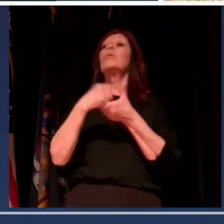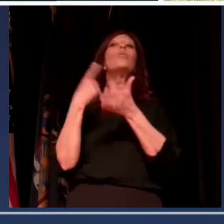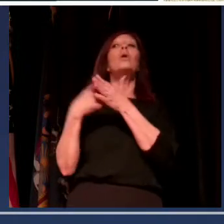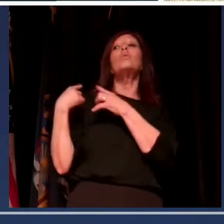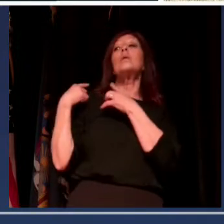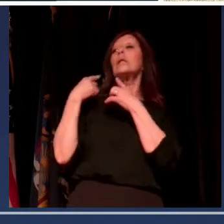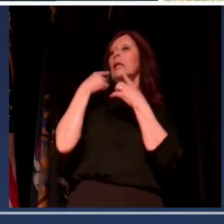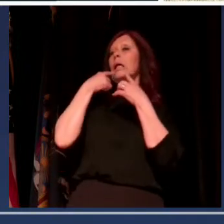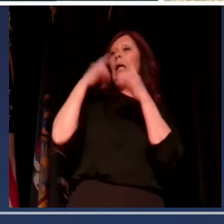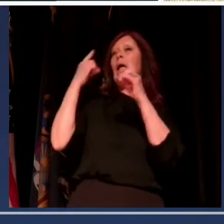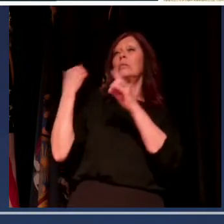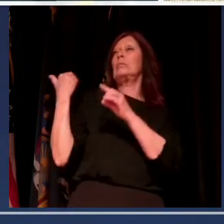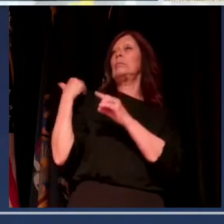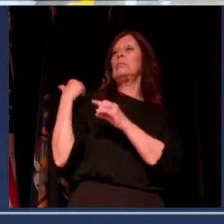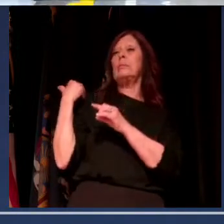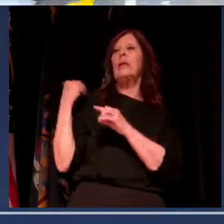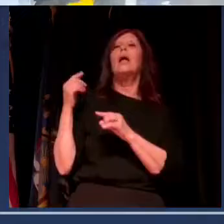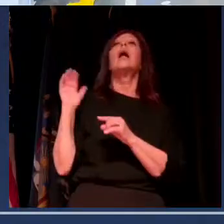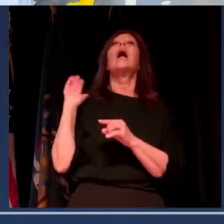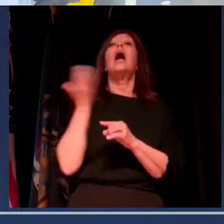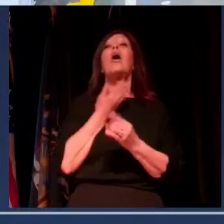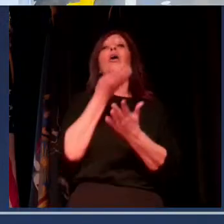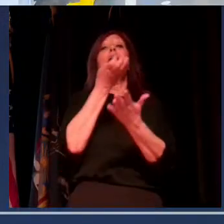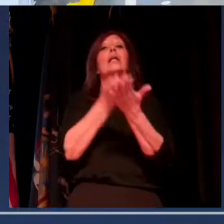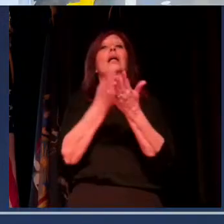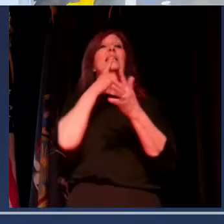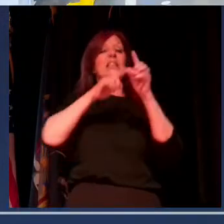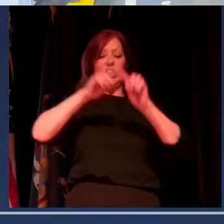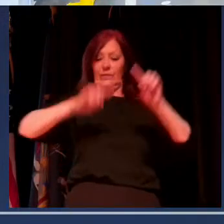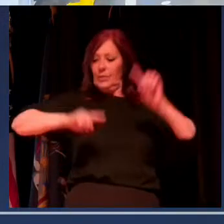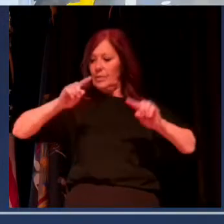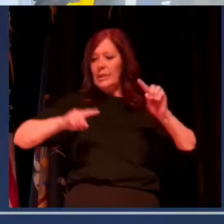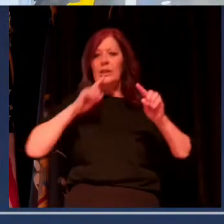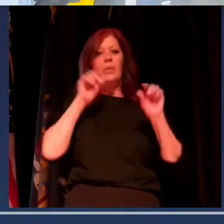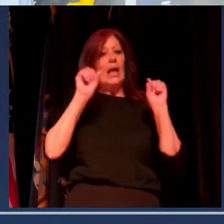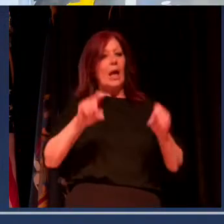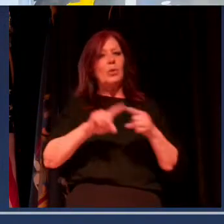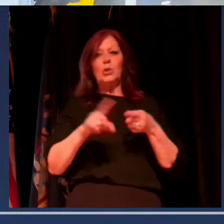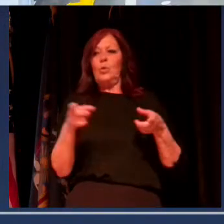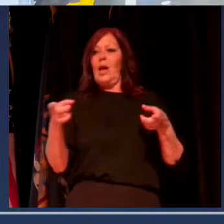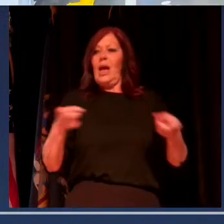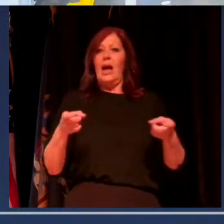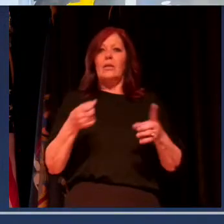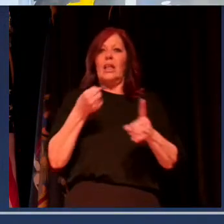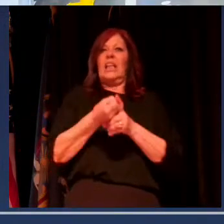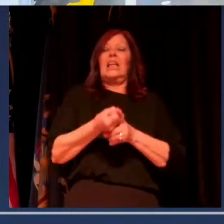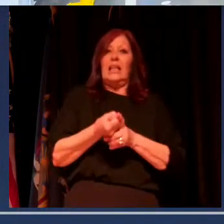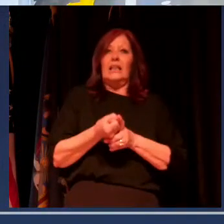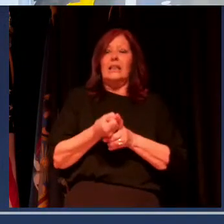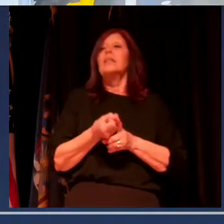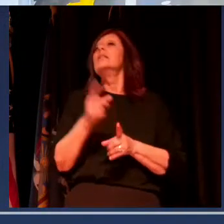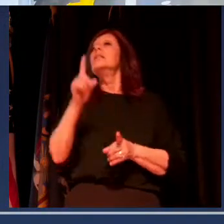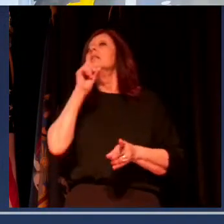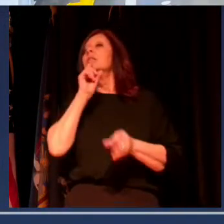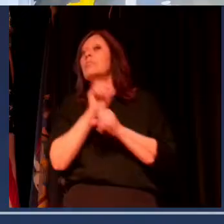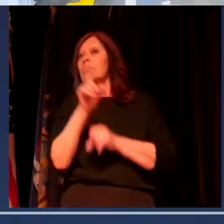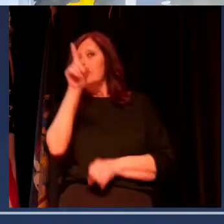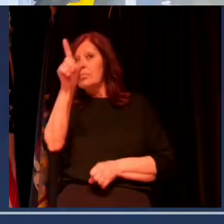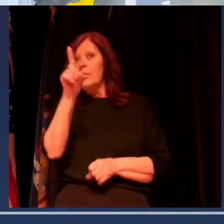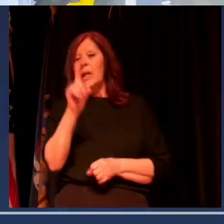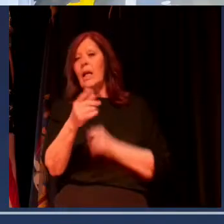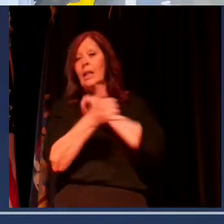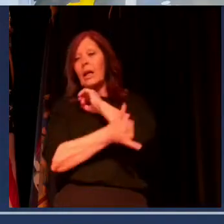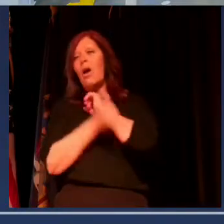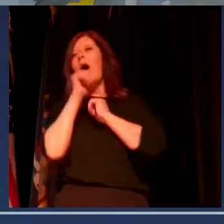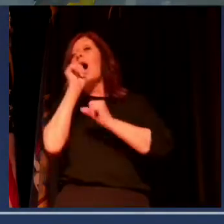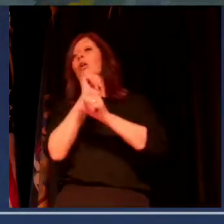during the last decade, our economy is diversified and has been able to handle the blow. In fact, the county's